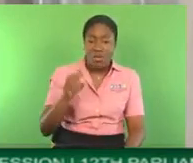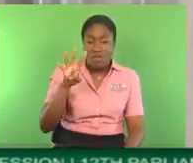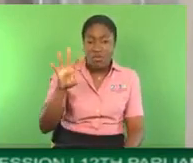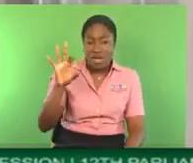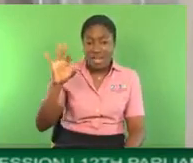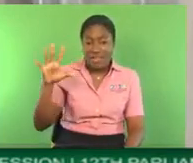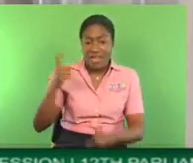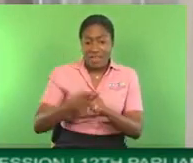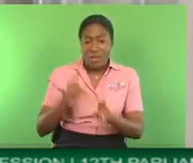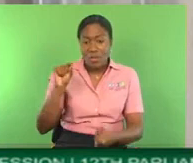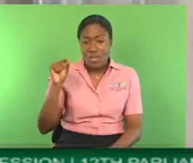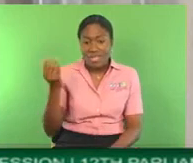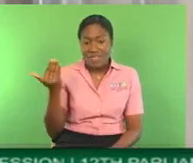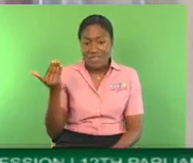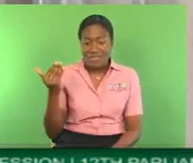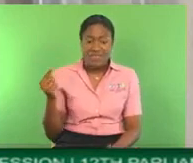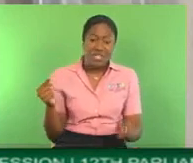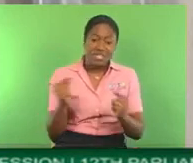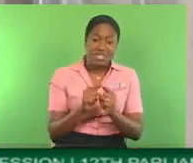in 2015 to